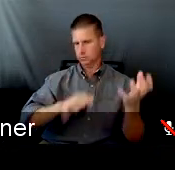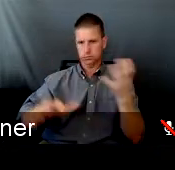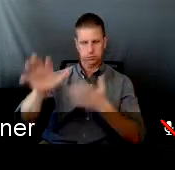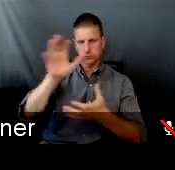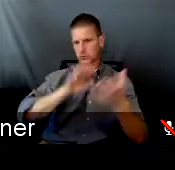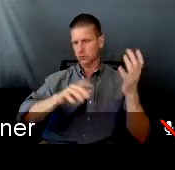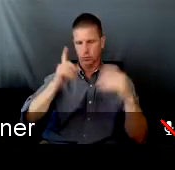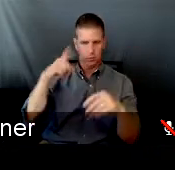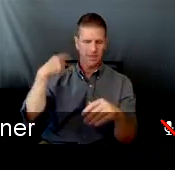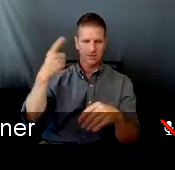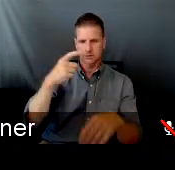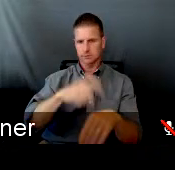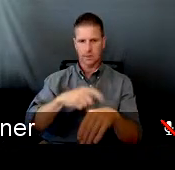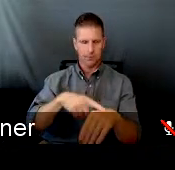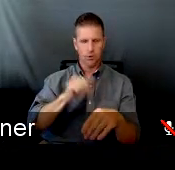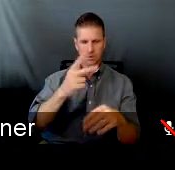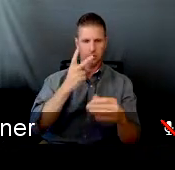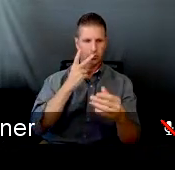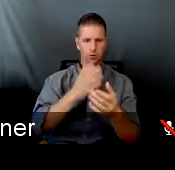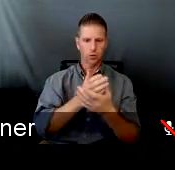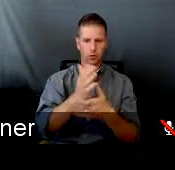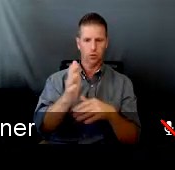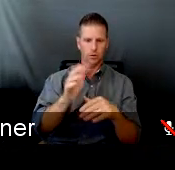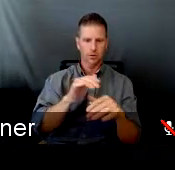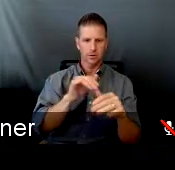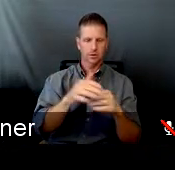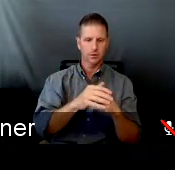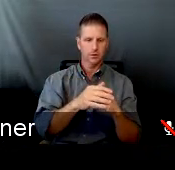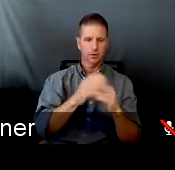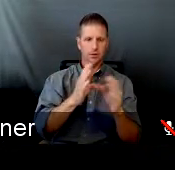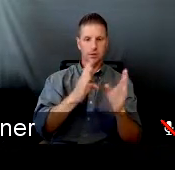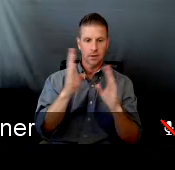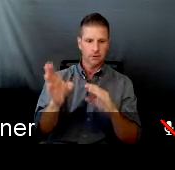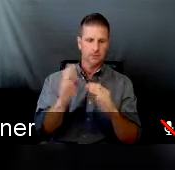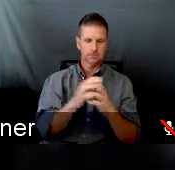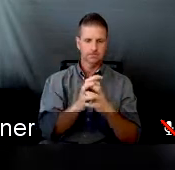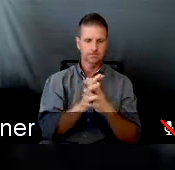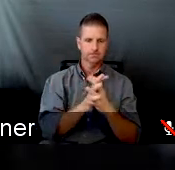early universe. And you can see this through simulations. If you go to the next slide.